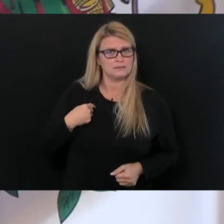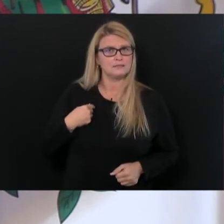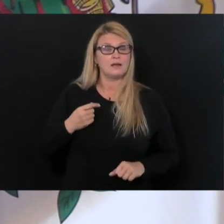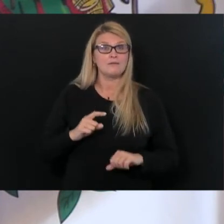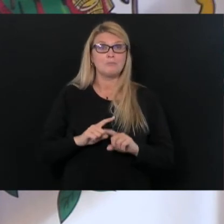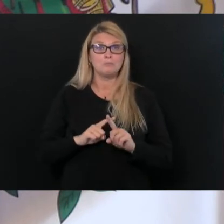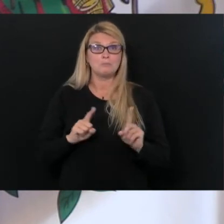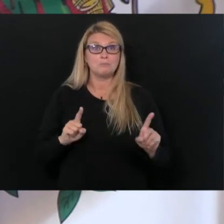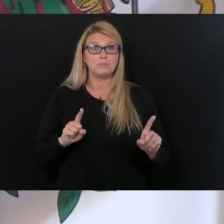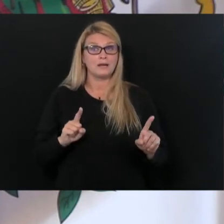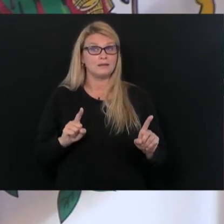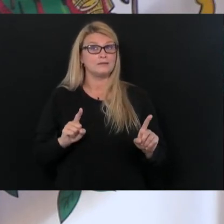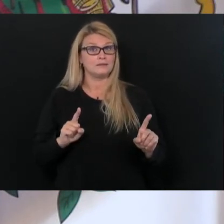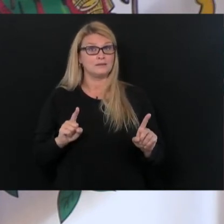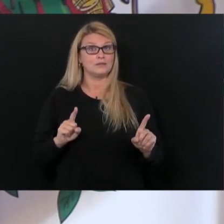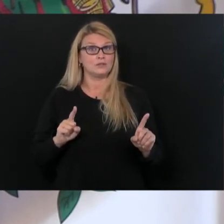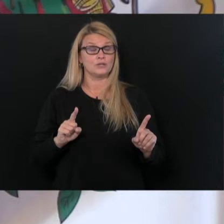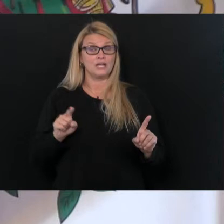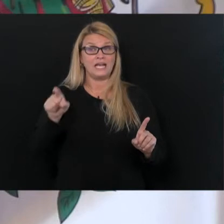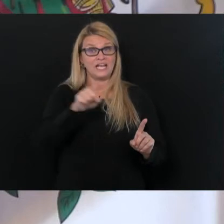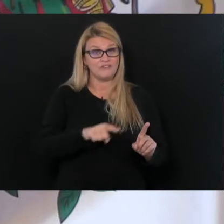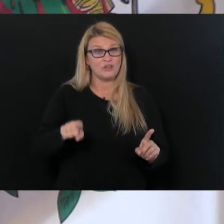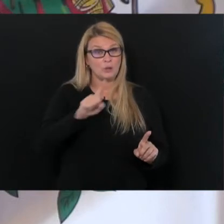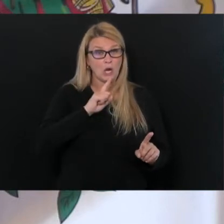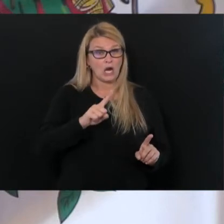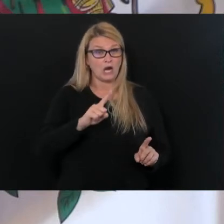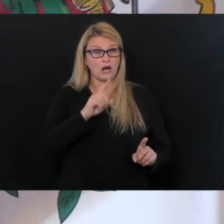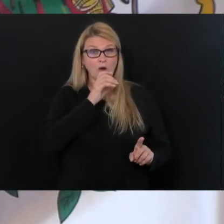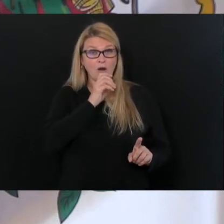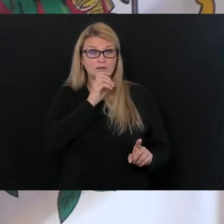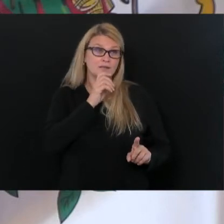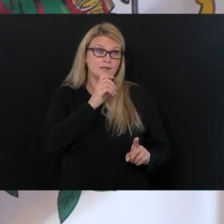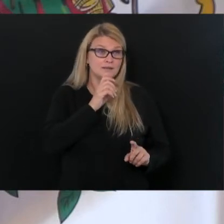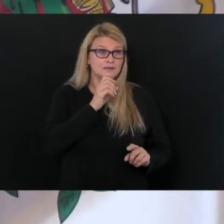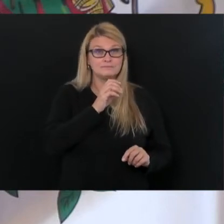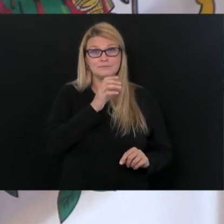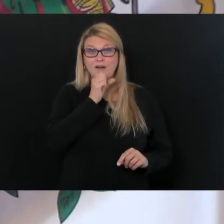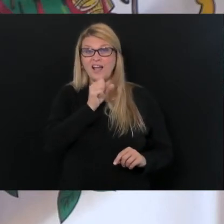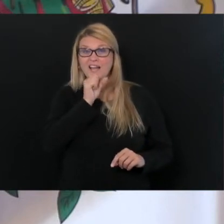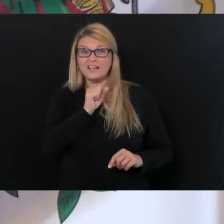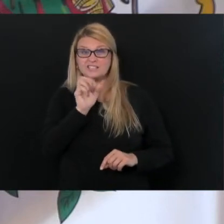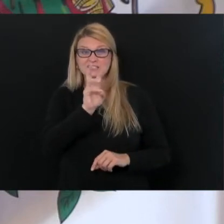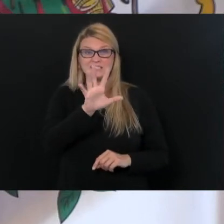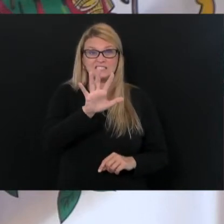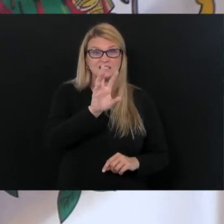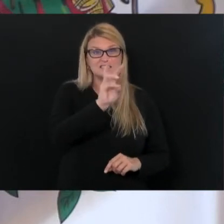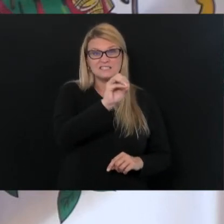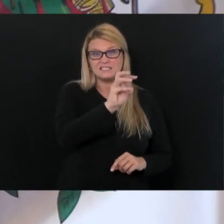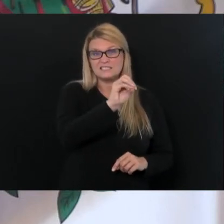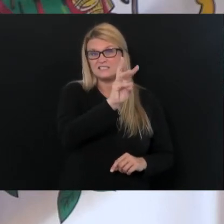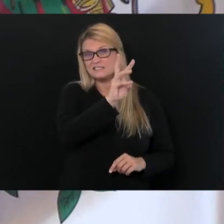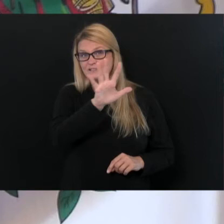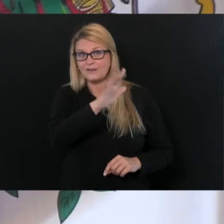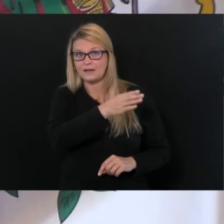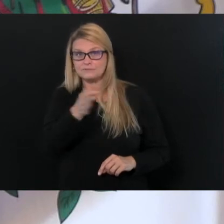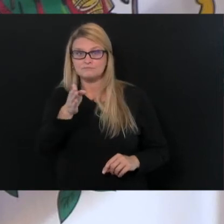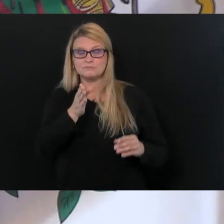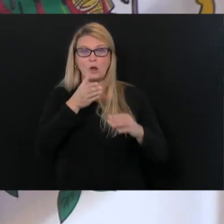you that if you're over 60, 65 years of age, you can get your church services at home for a